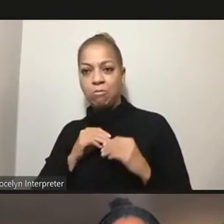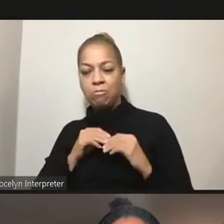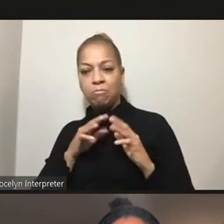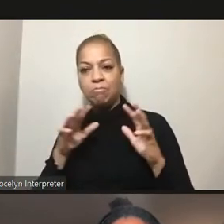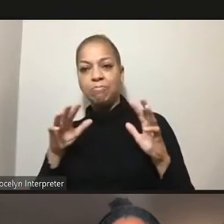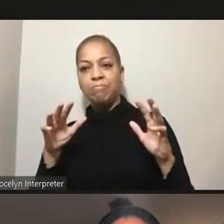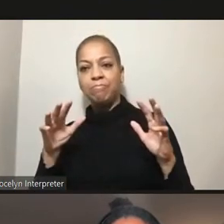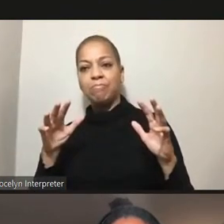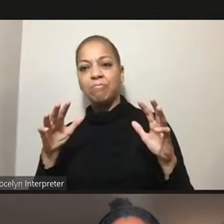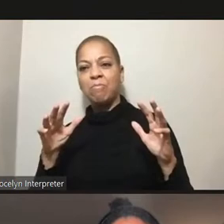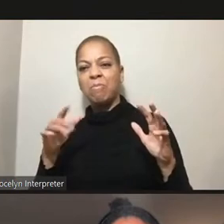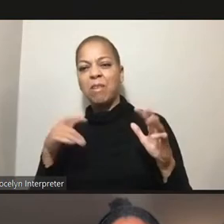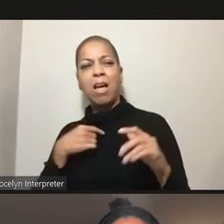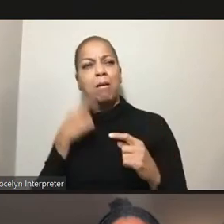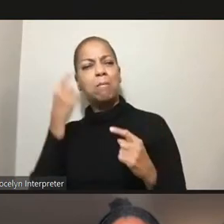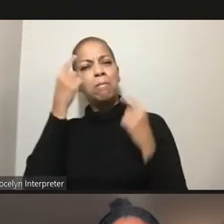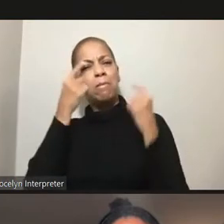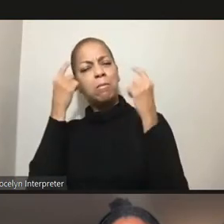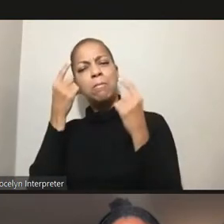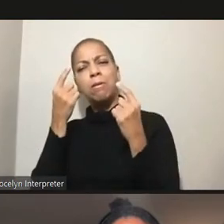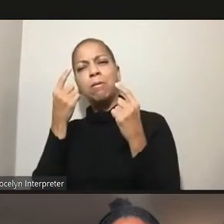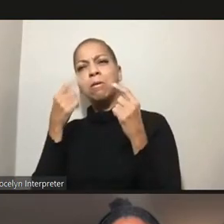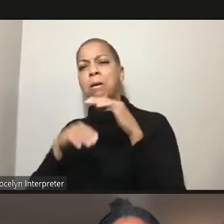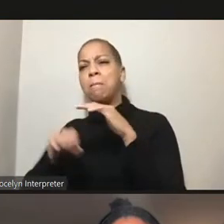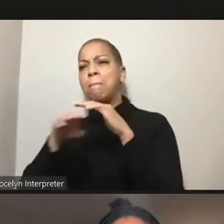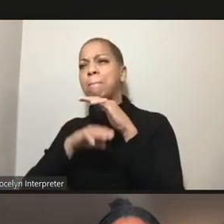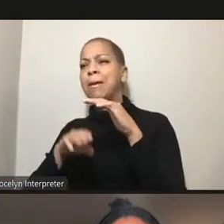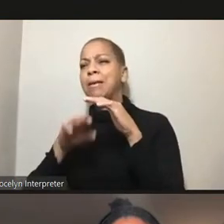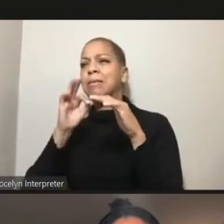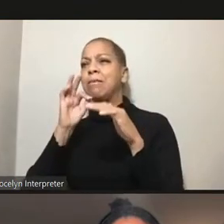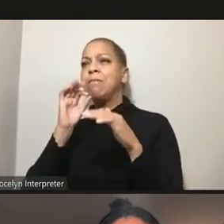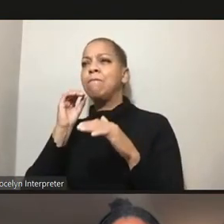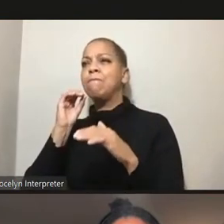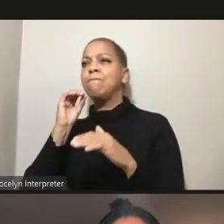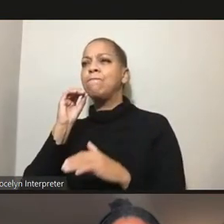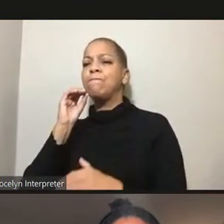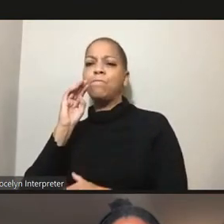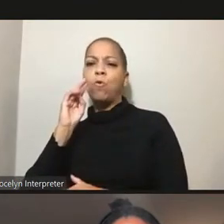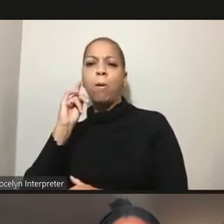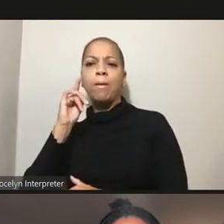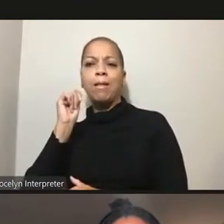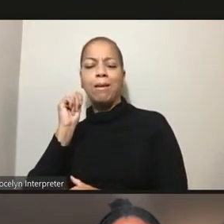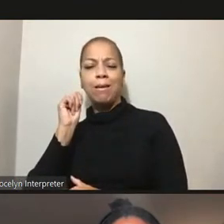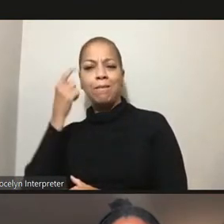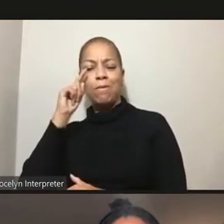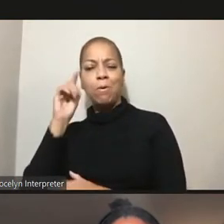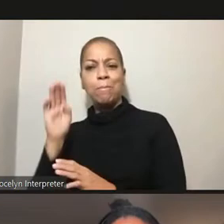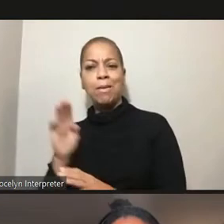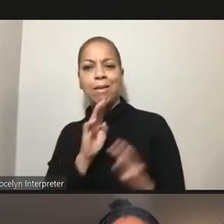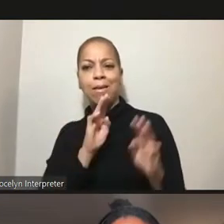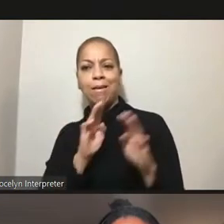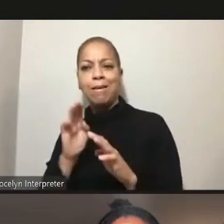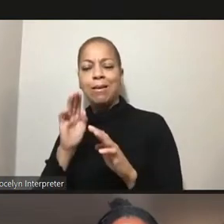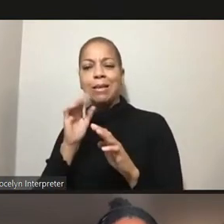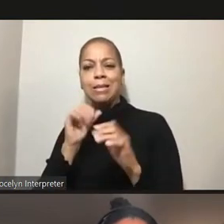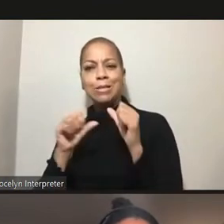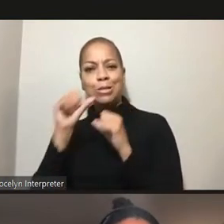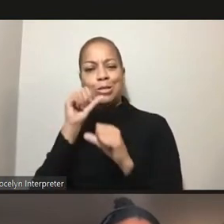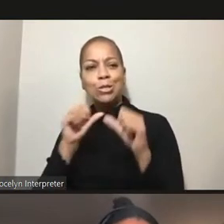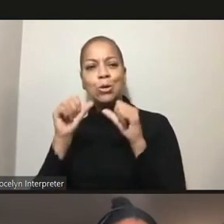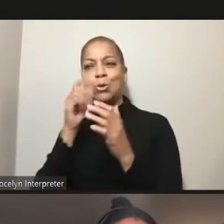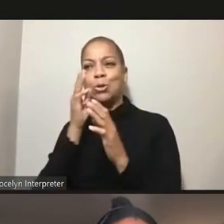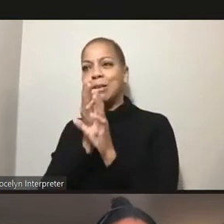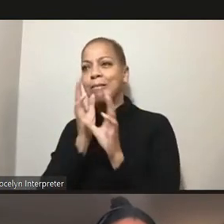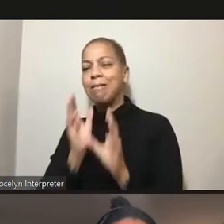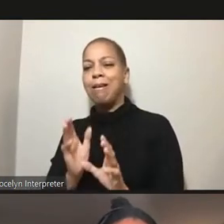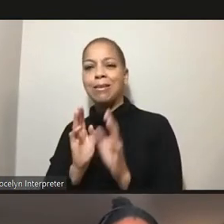And it's making me think about this very basic formula for behavior that the social psychologist Kurt Lewin developed.